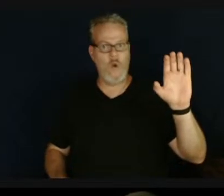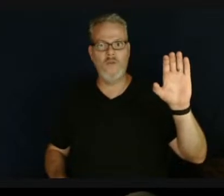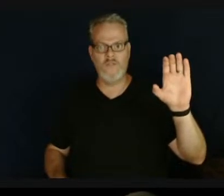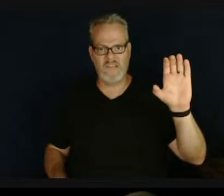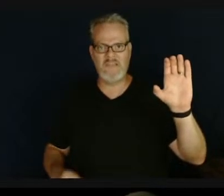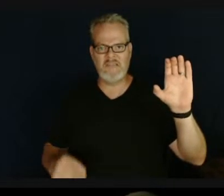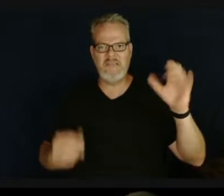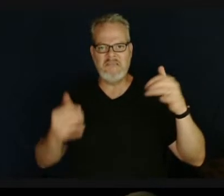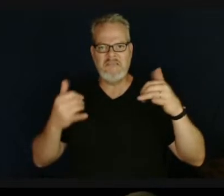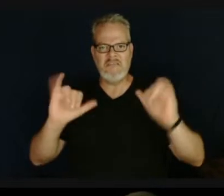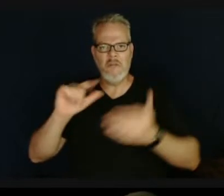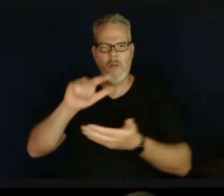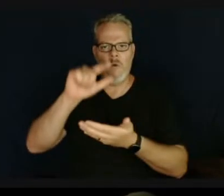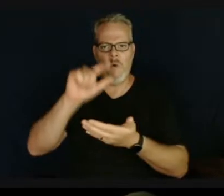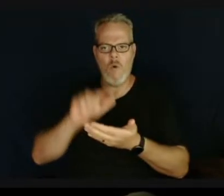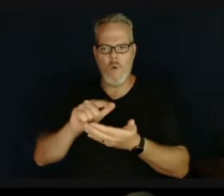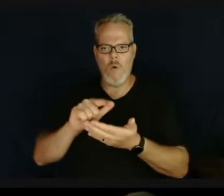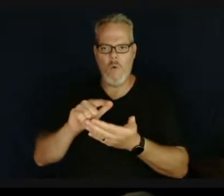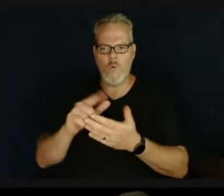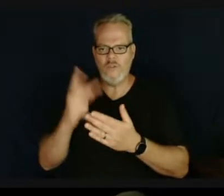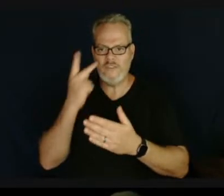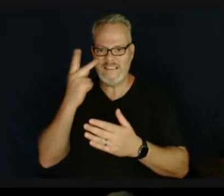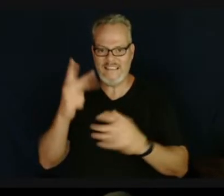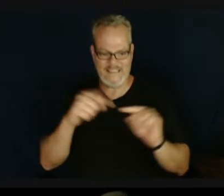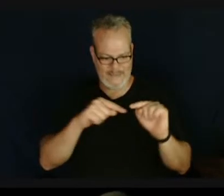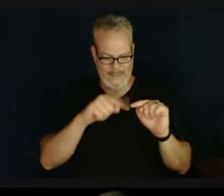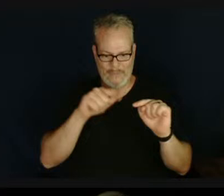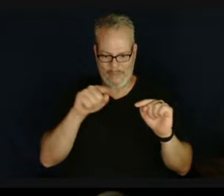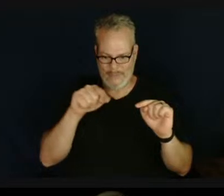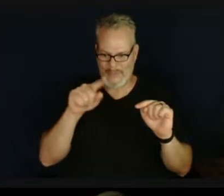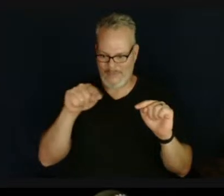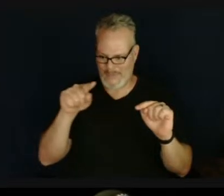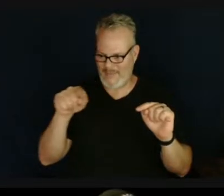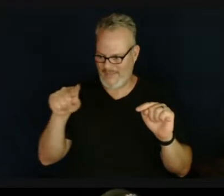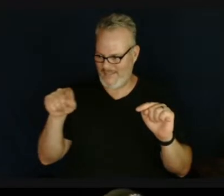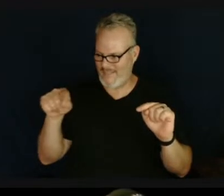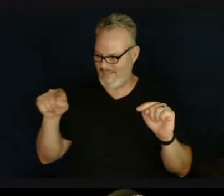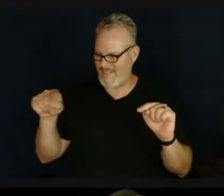bouncing around for episodes 1, 2, and 3 here.